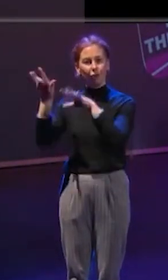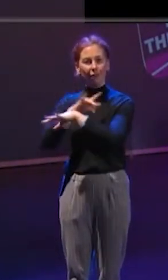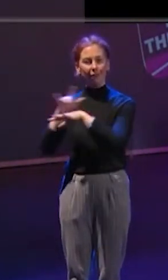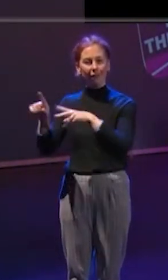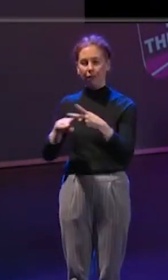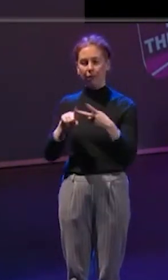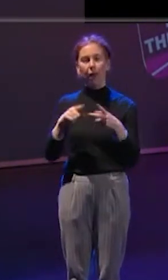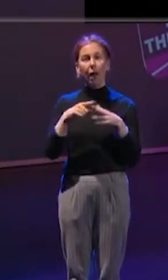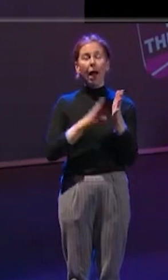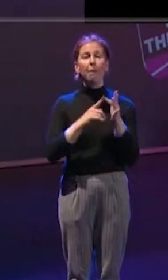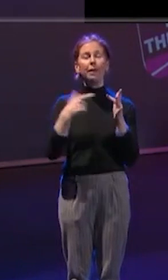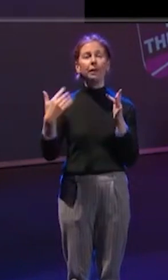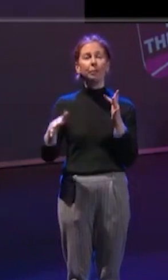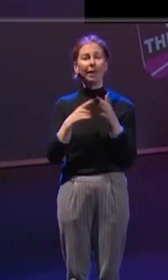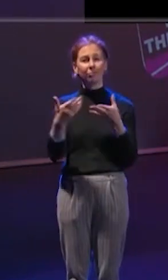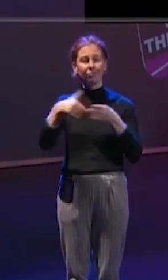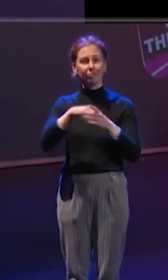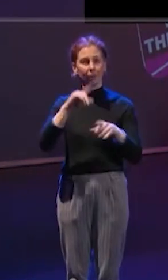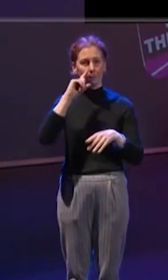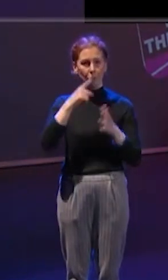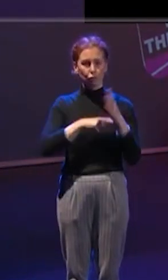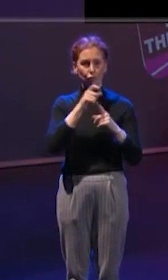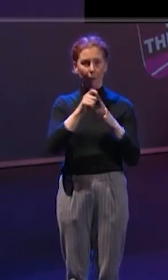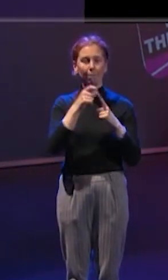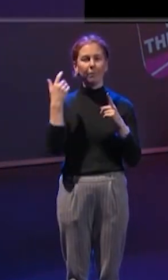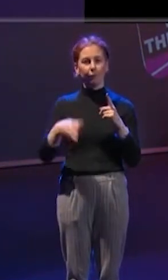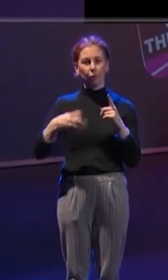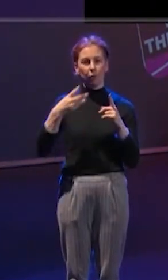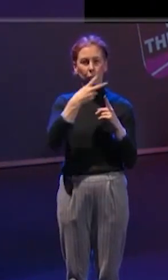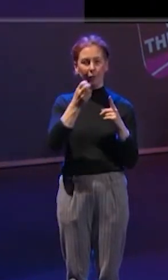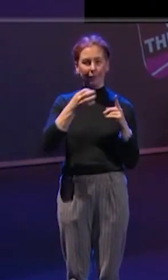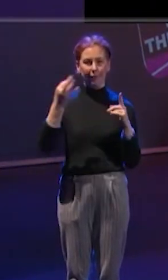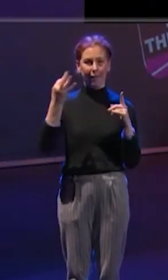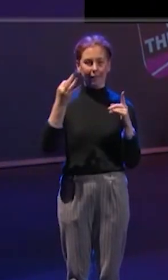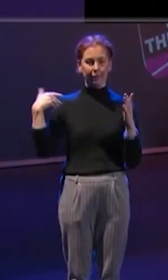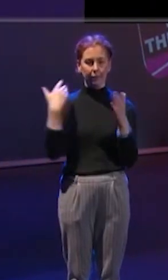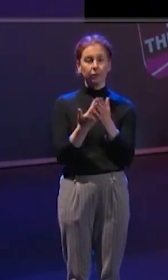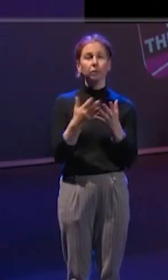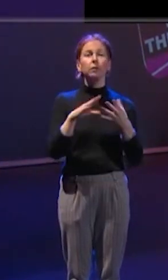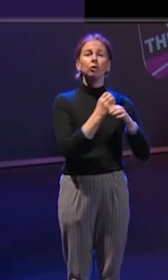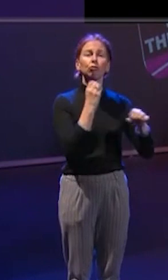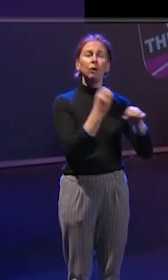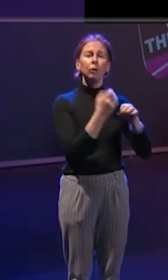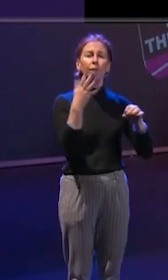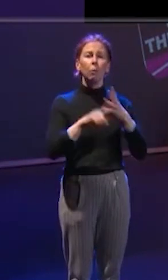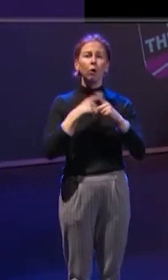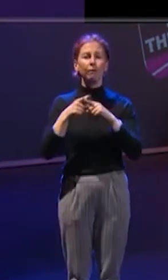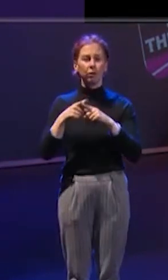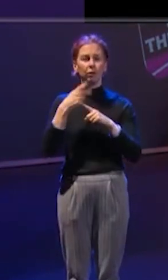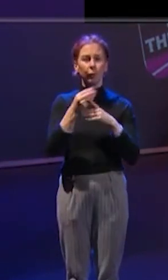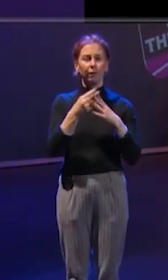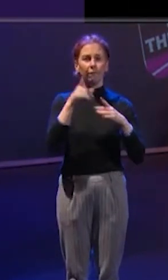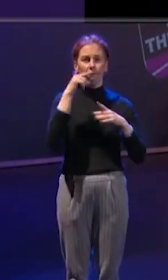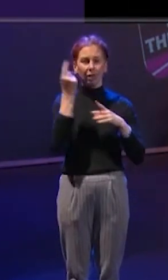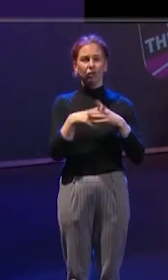Mousetrap. I've been with Mousetrap since 2014, and I've just graduated from Oxford with a degree in French literature. And if our lovely panel would